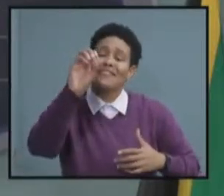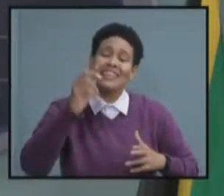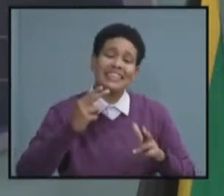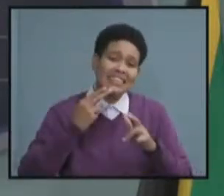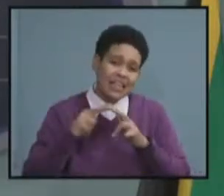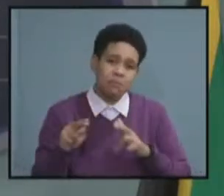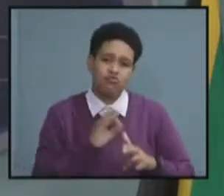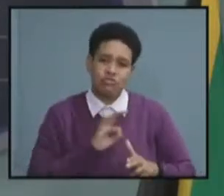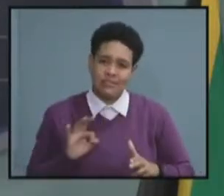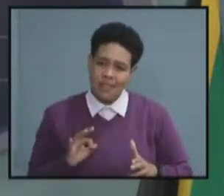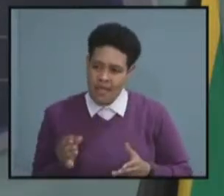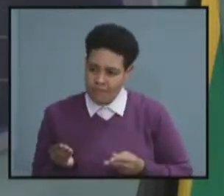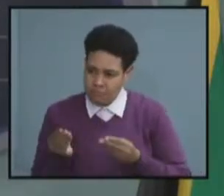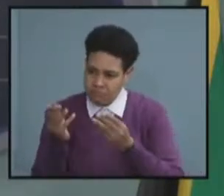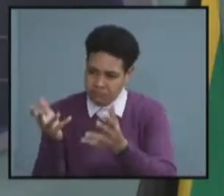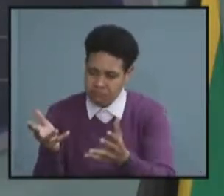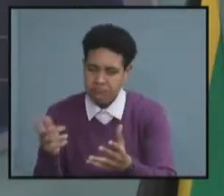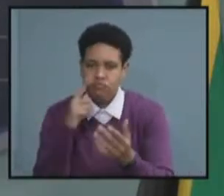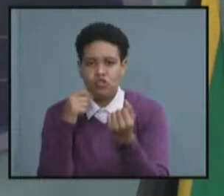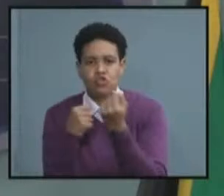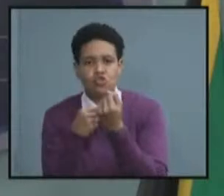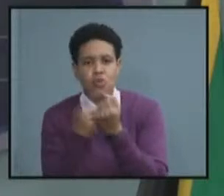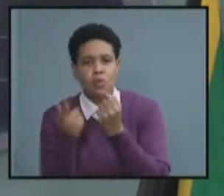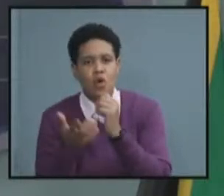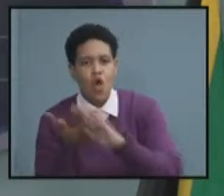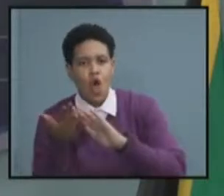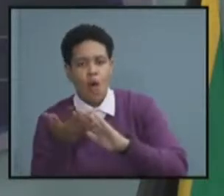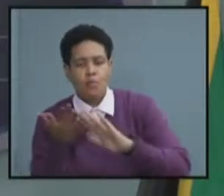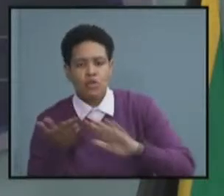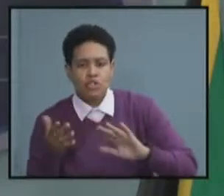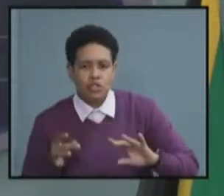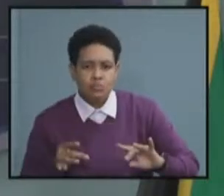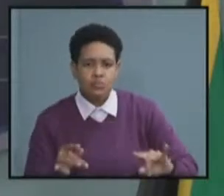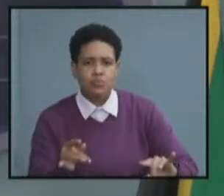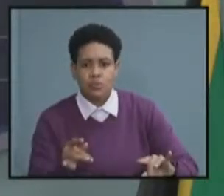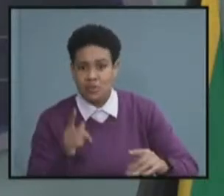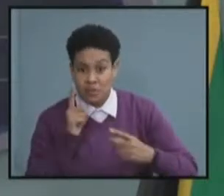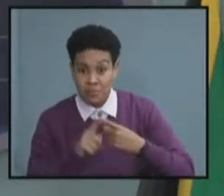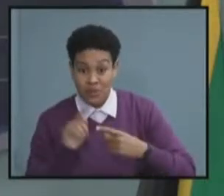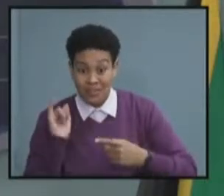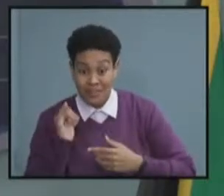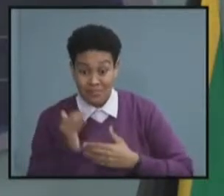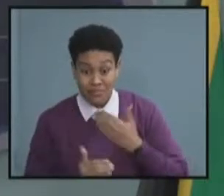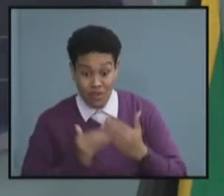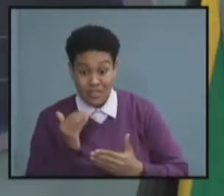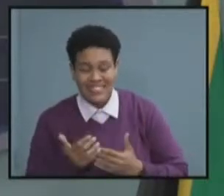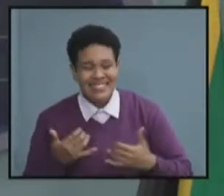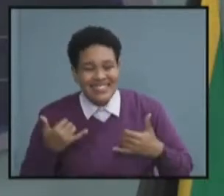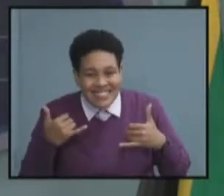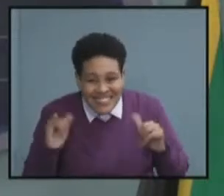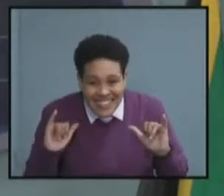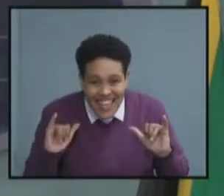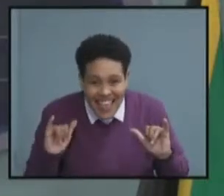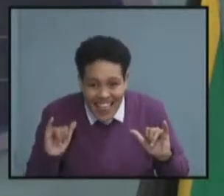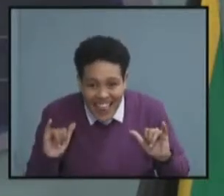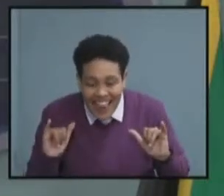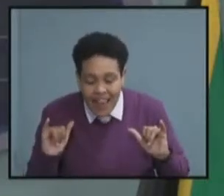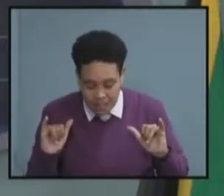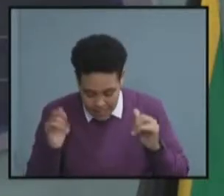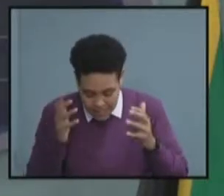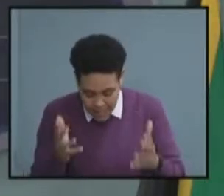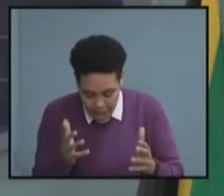temporary staff to support its operation, and that process is still